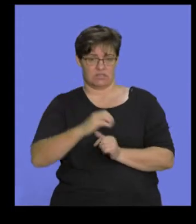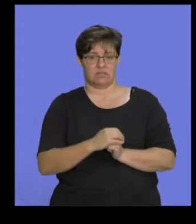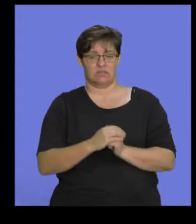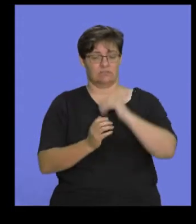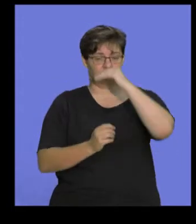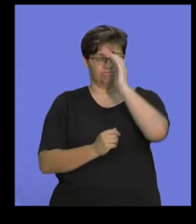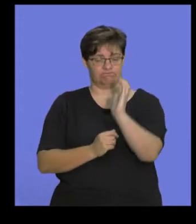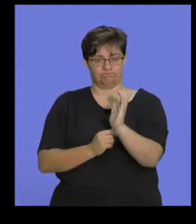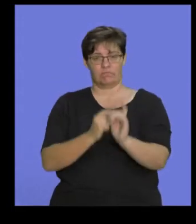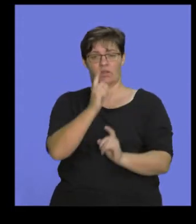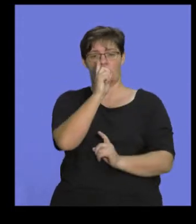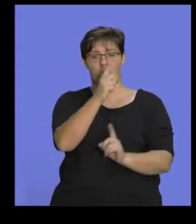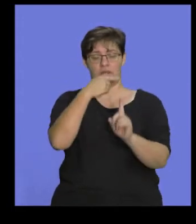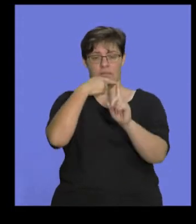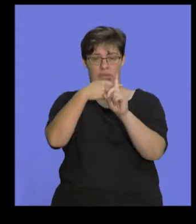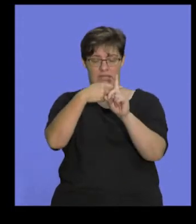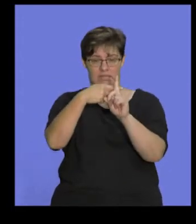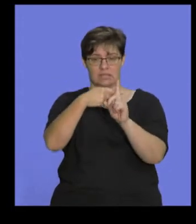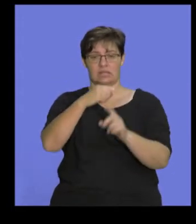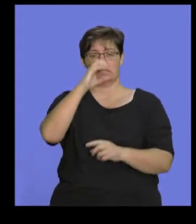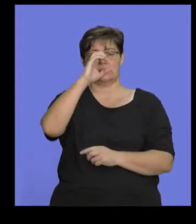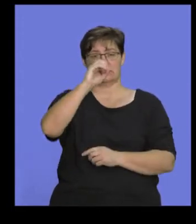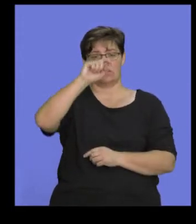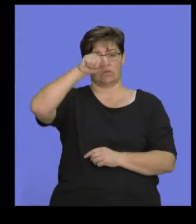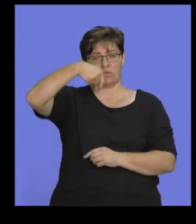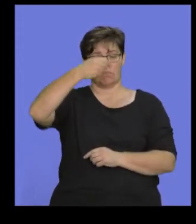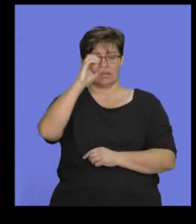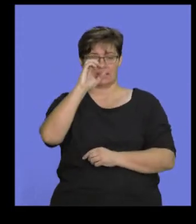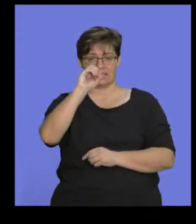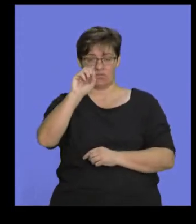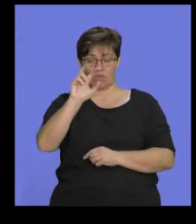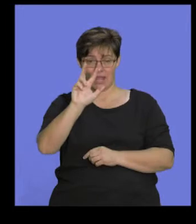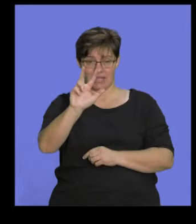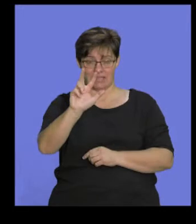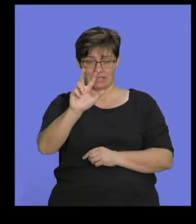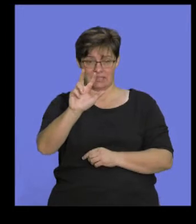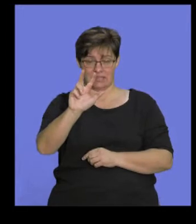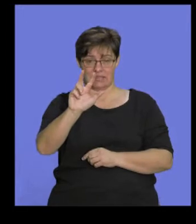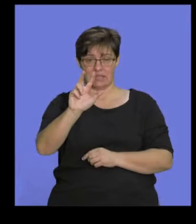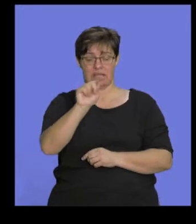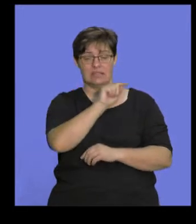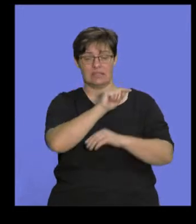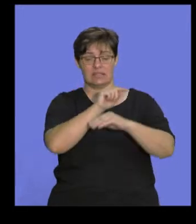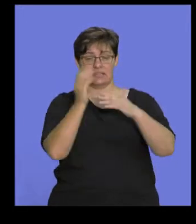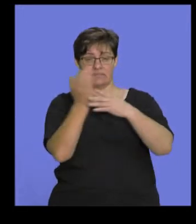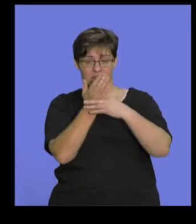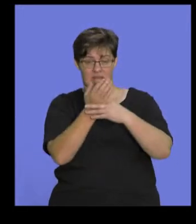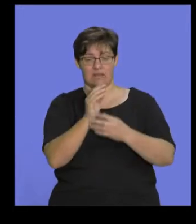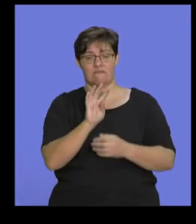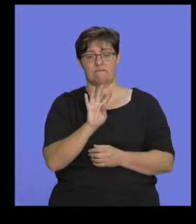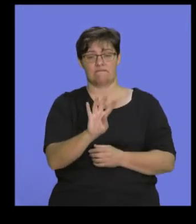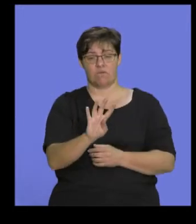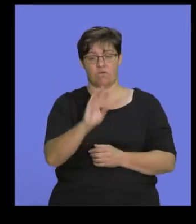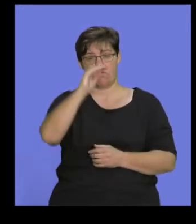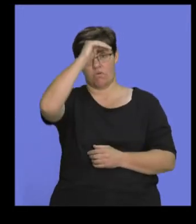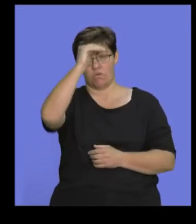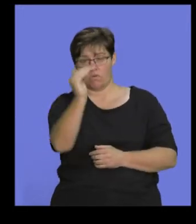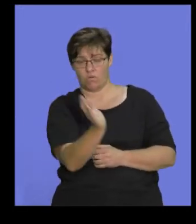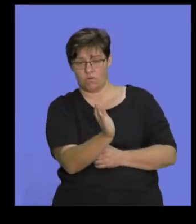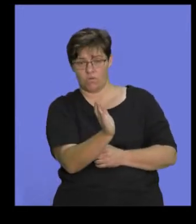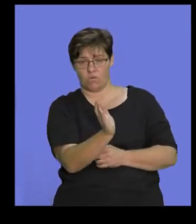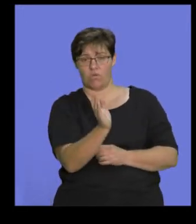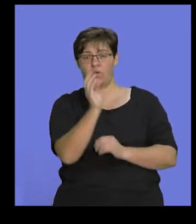5,000, open bracket, 1 plus the 0.08 divided by 4 to